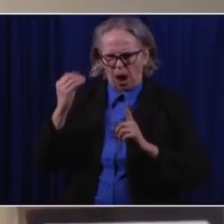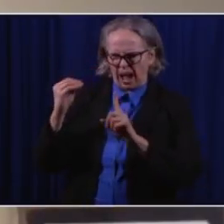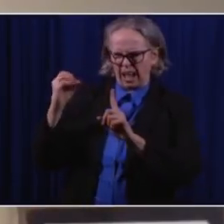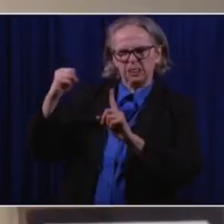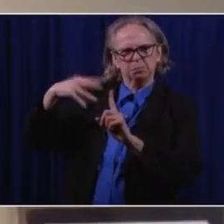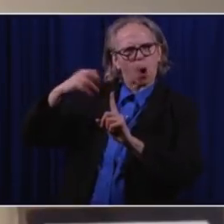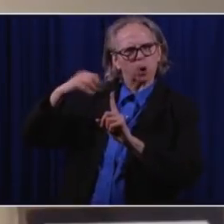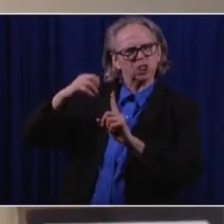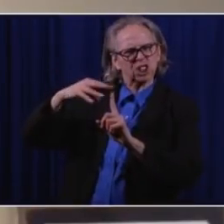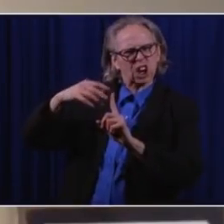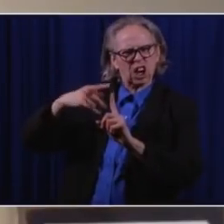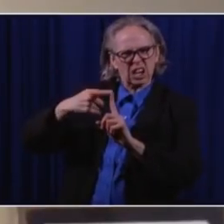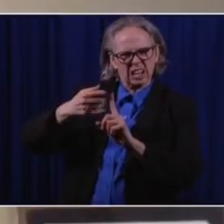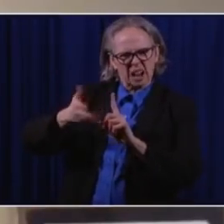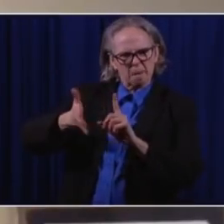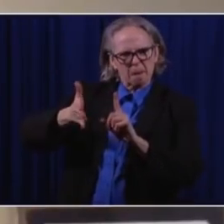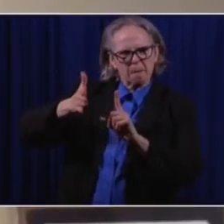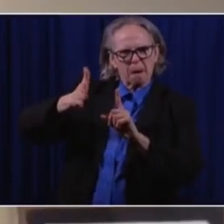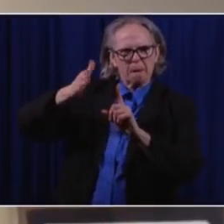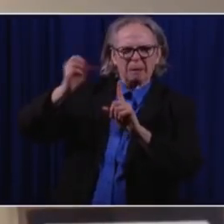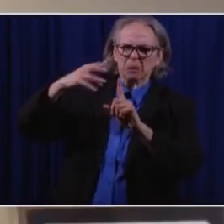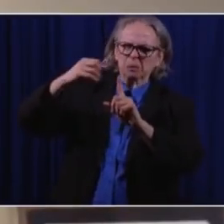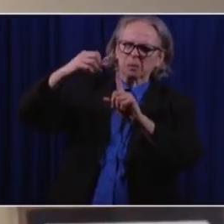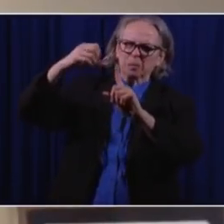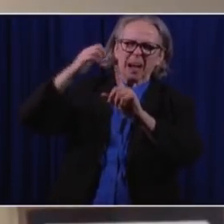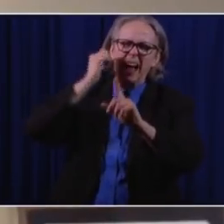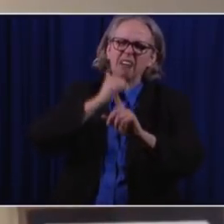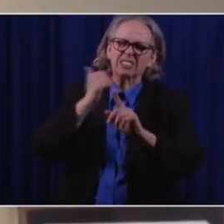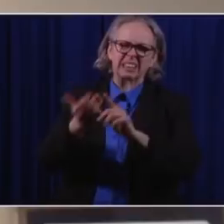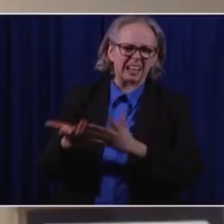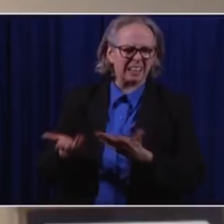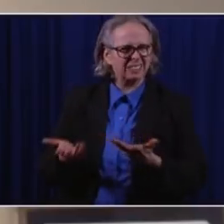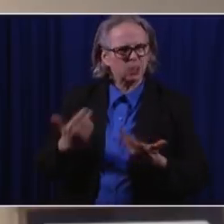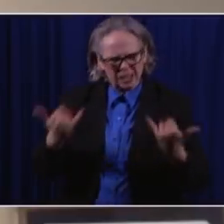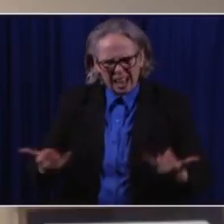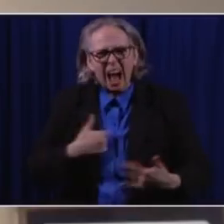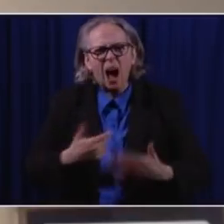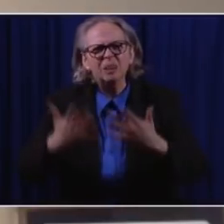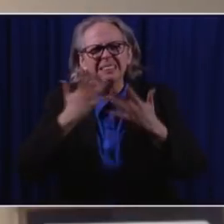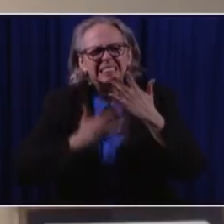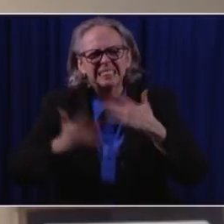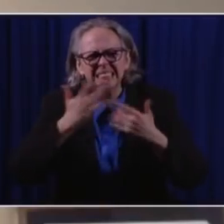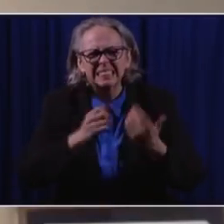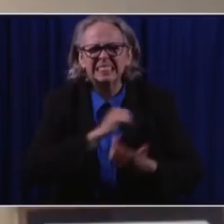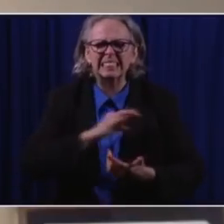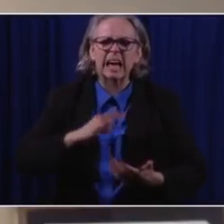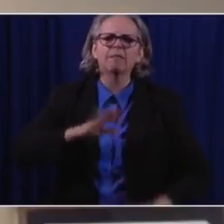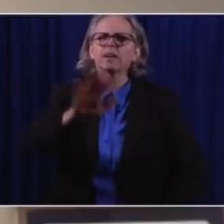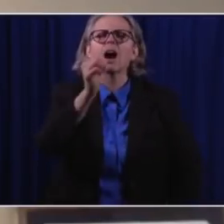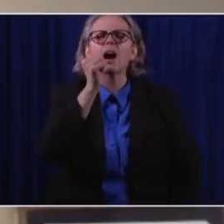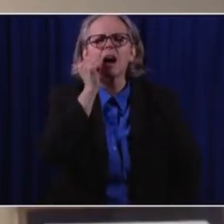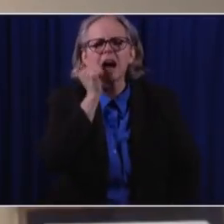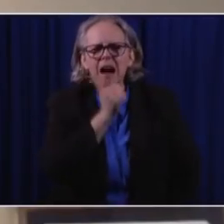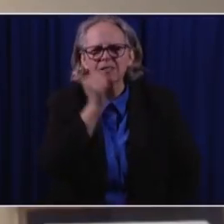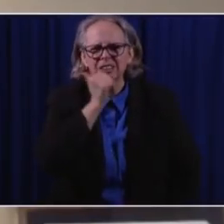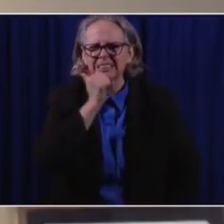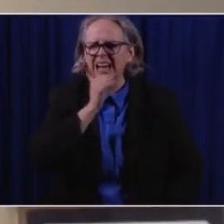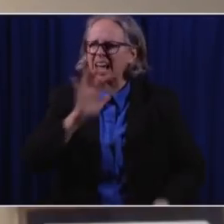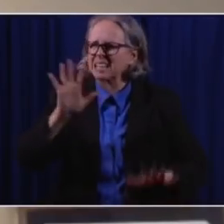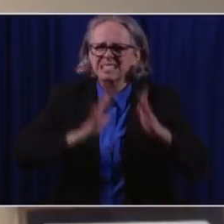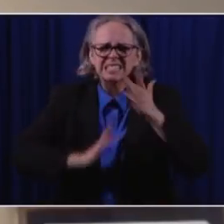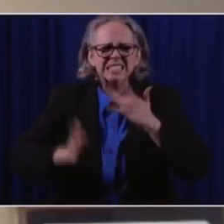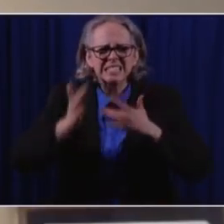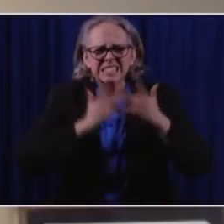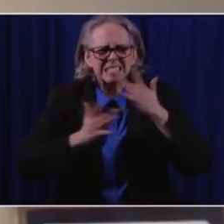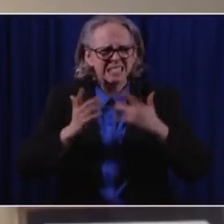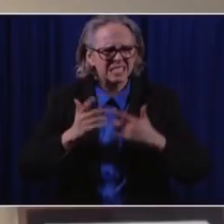a shift by shift and sometimes hour by hour basis every single day. I know that there are those watching that will